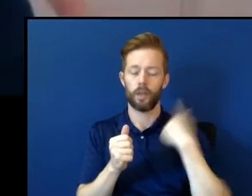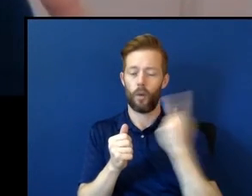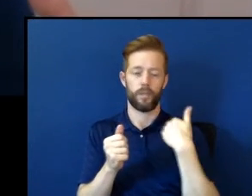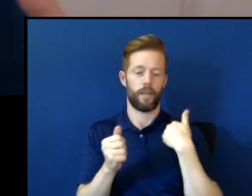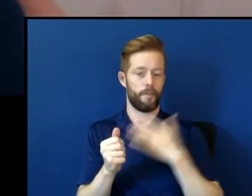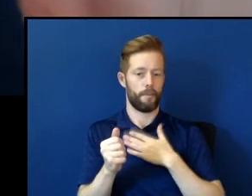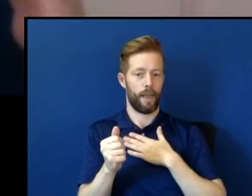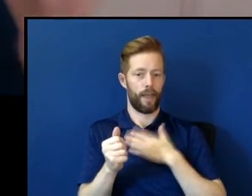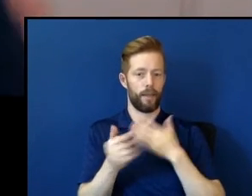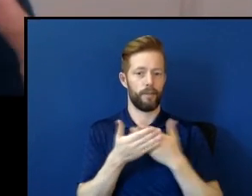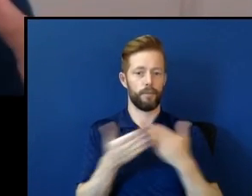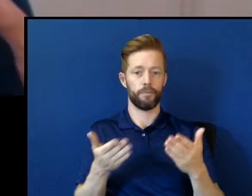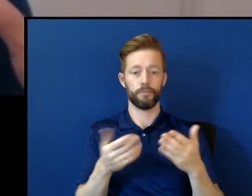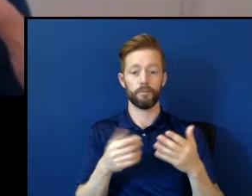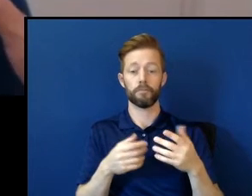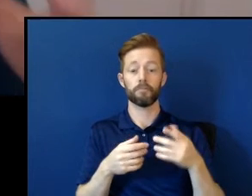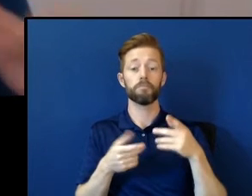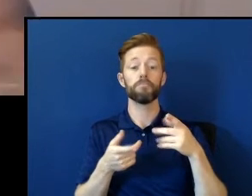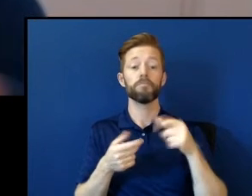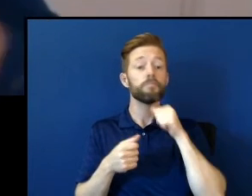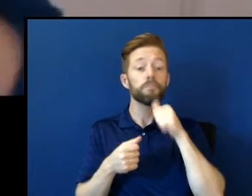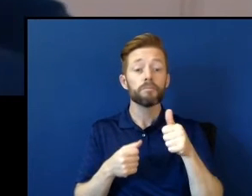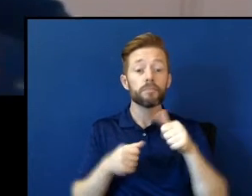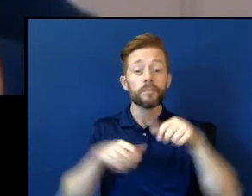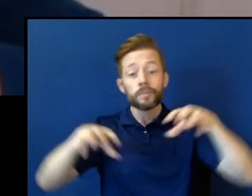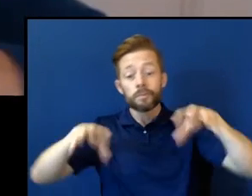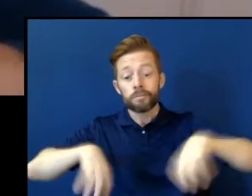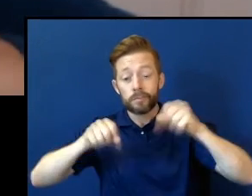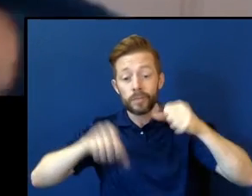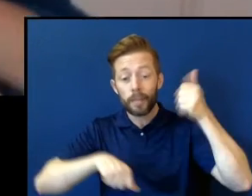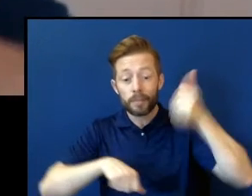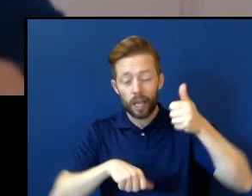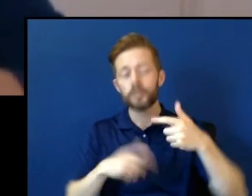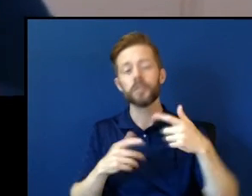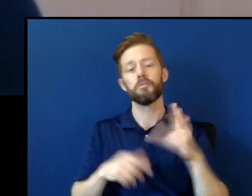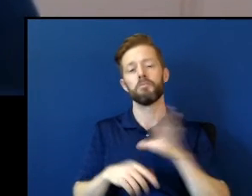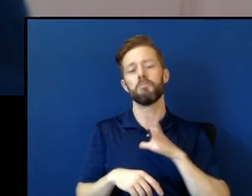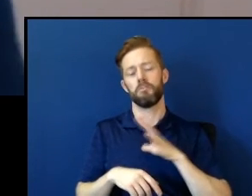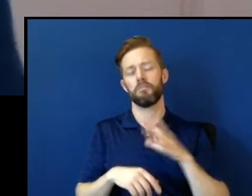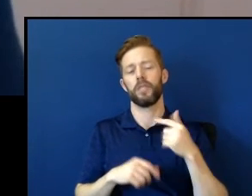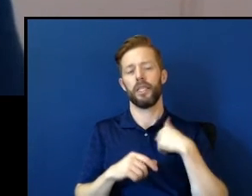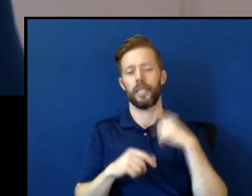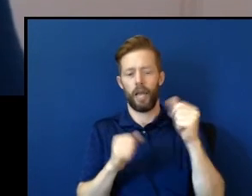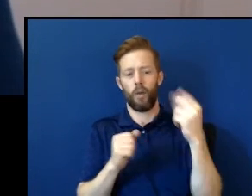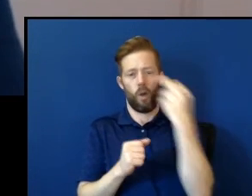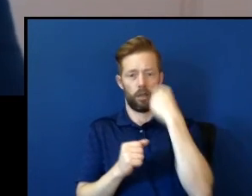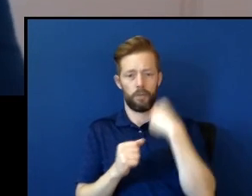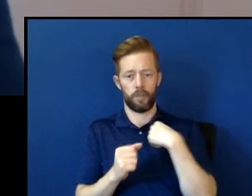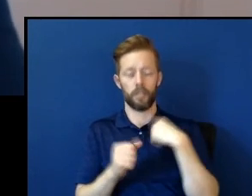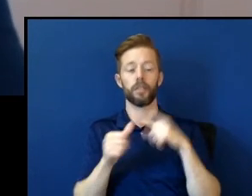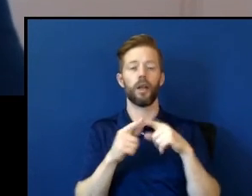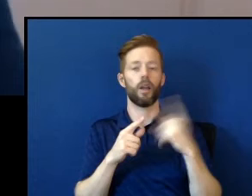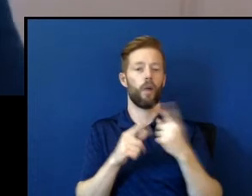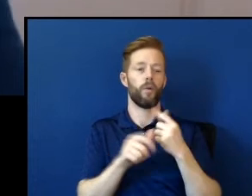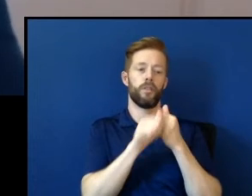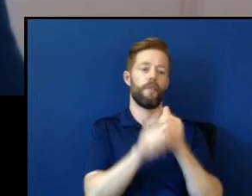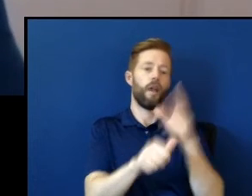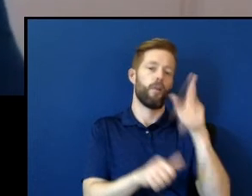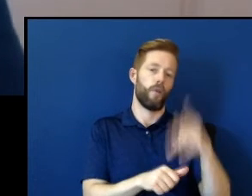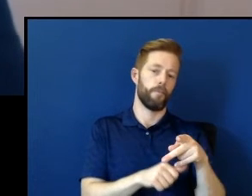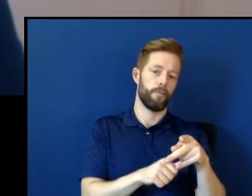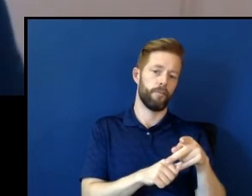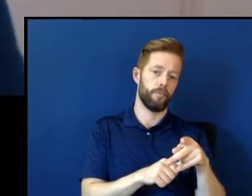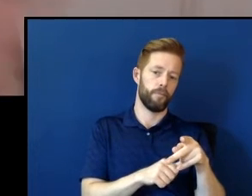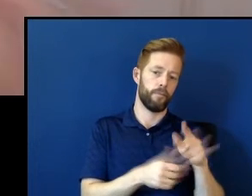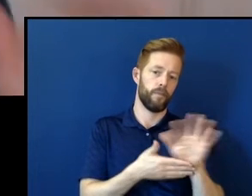I always make sure I have my own materials. So even if they're not doing it, they engage in it. And then I always send a follow-up